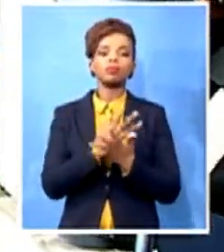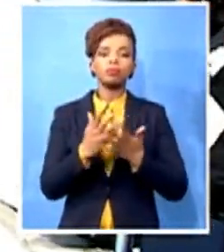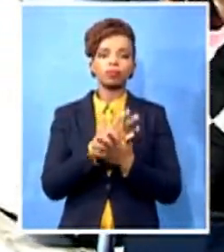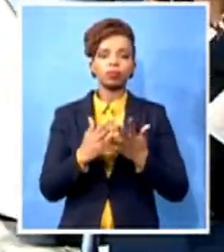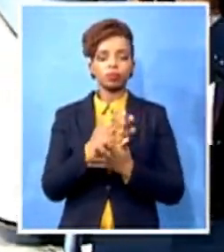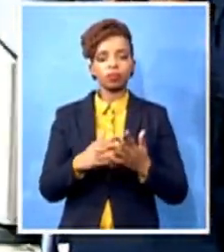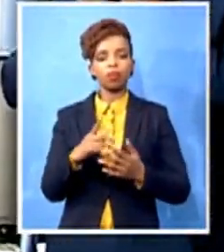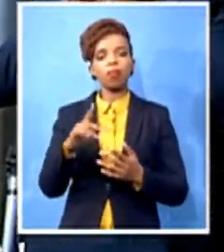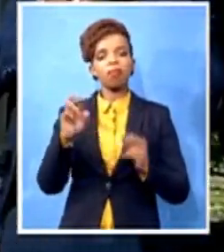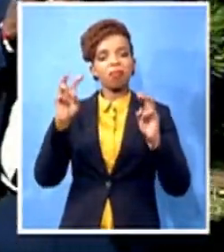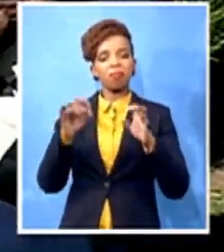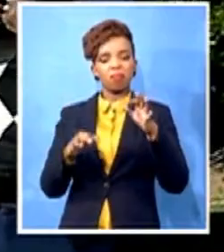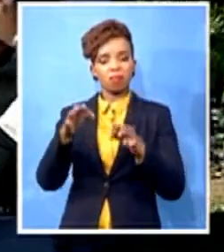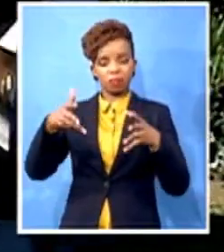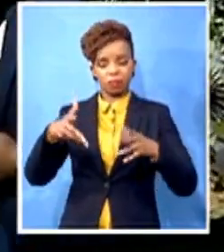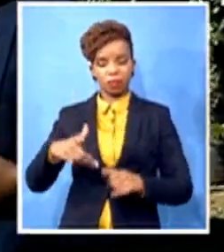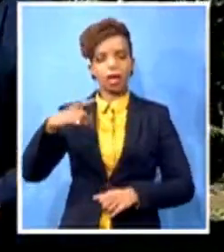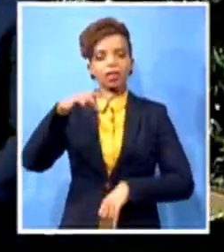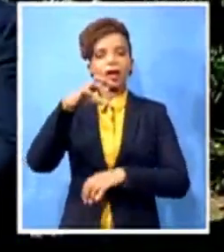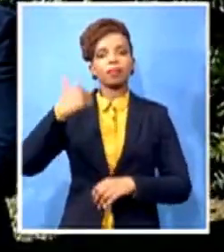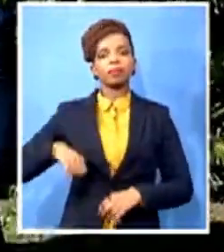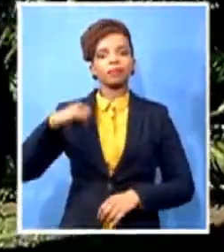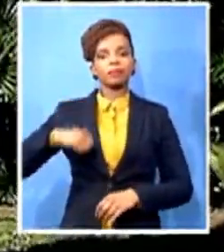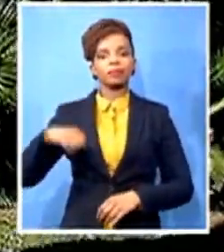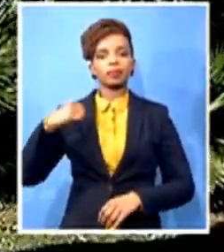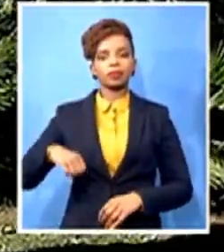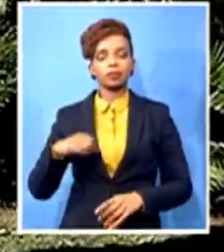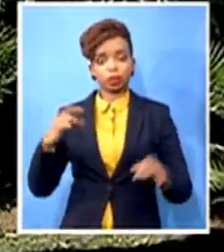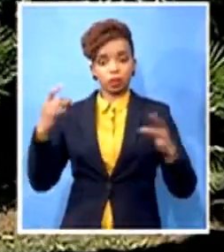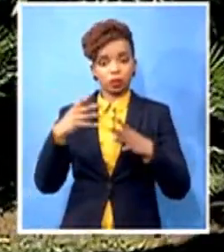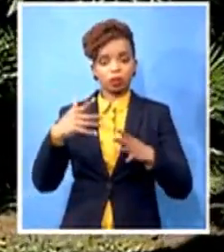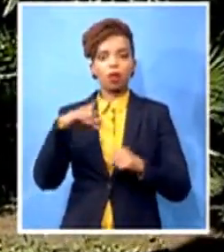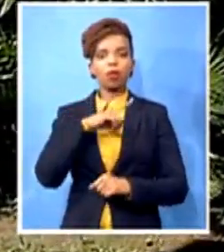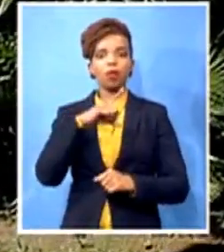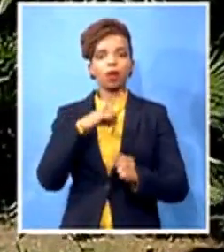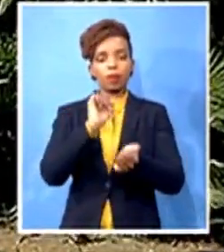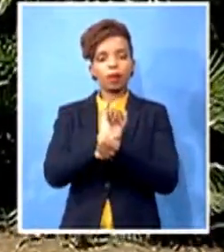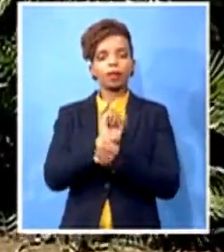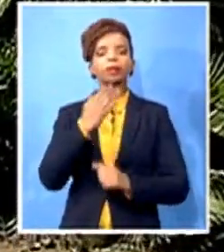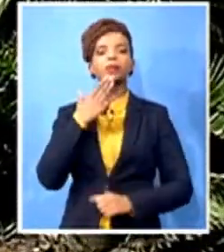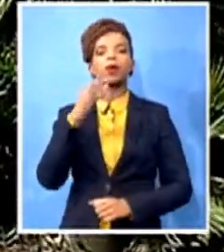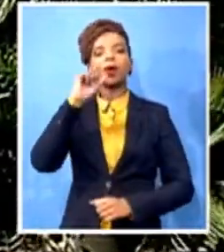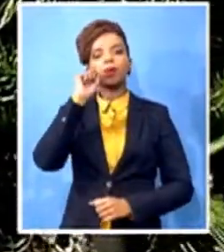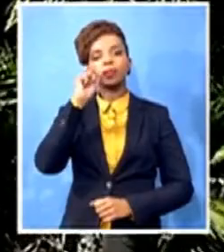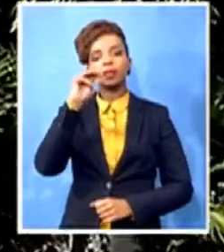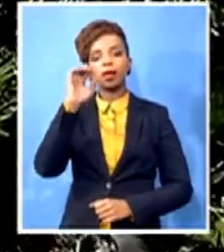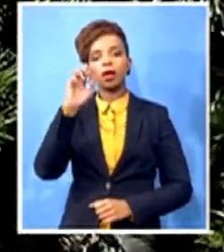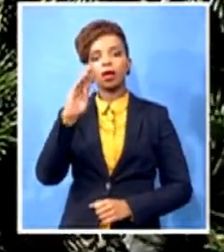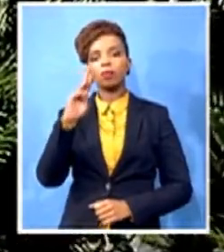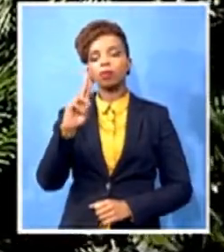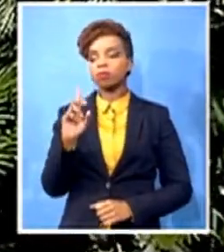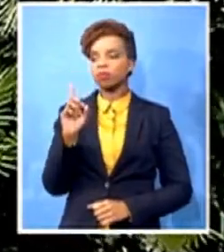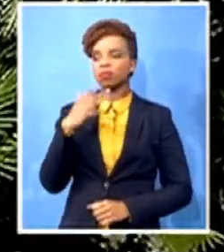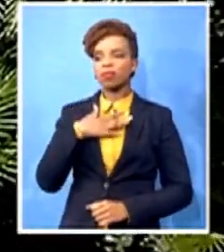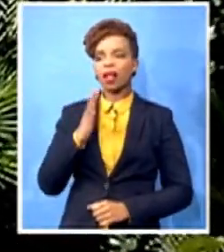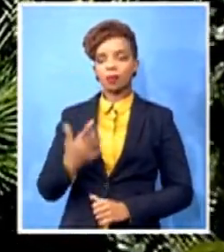again in the metro, the arrest of Mr. Mapu, your views on that? Well, I think on the basis of the charges